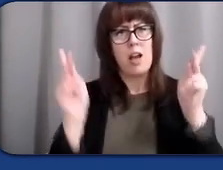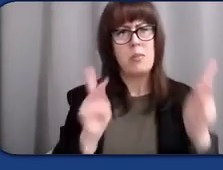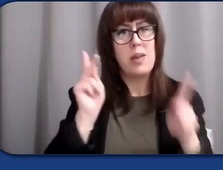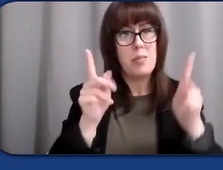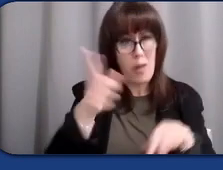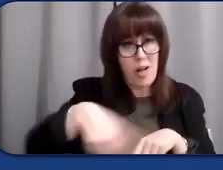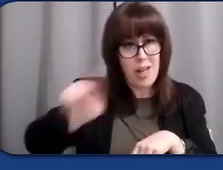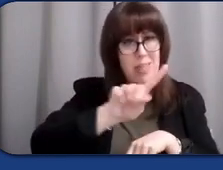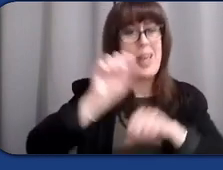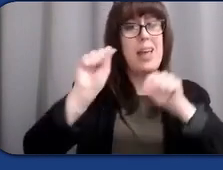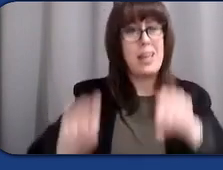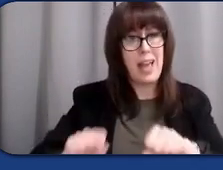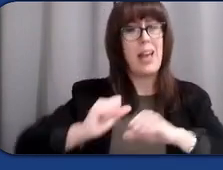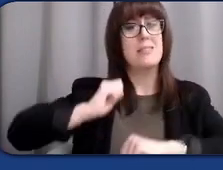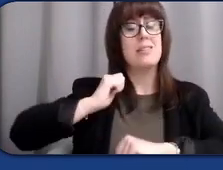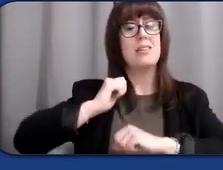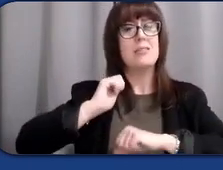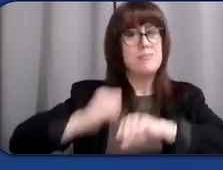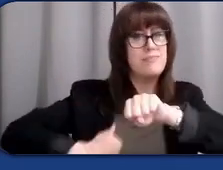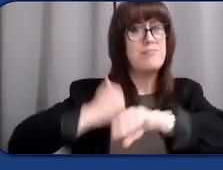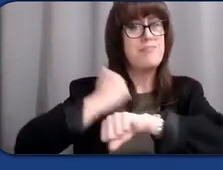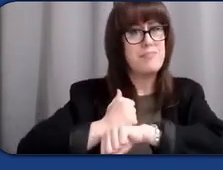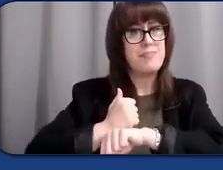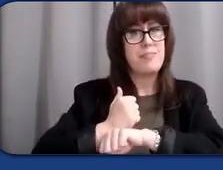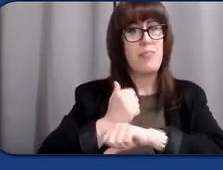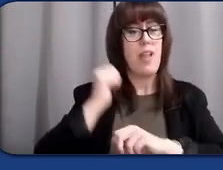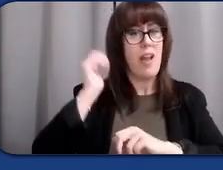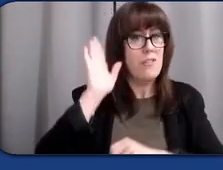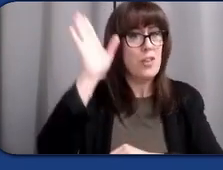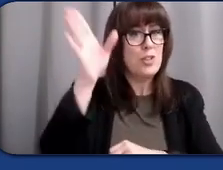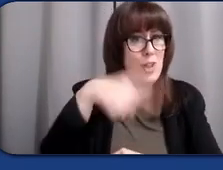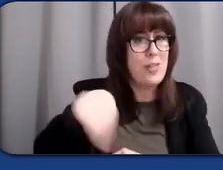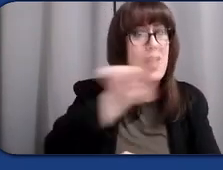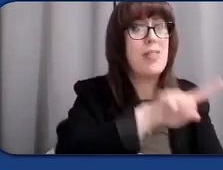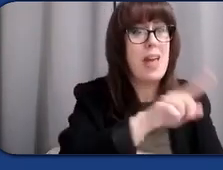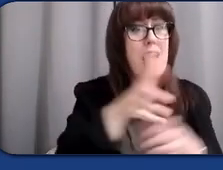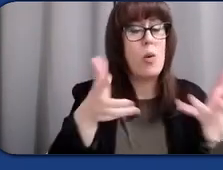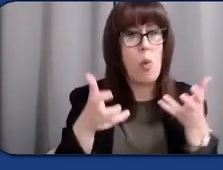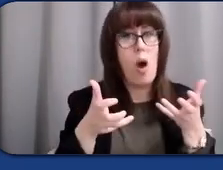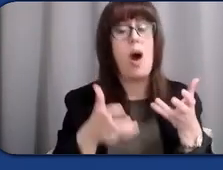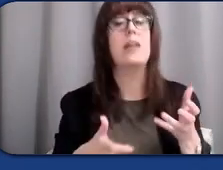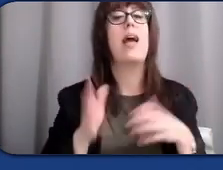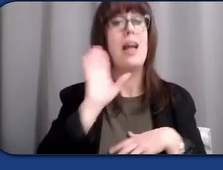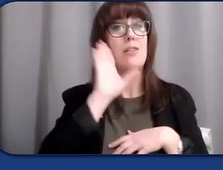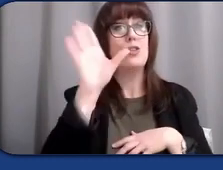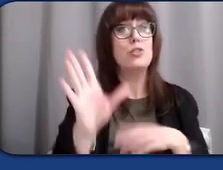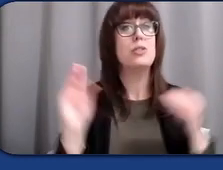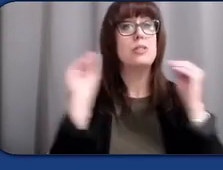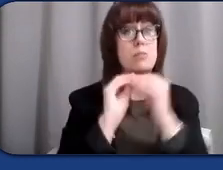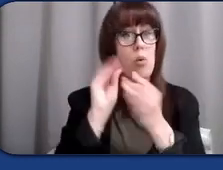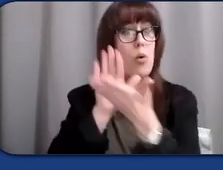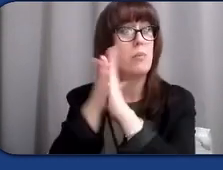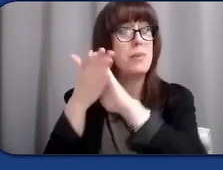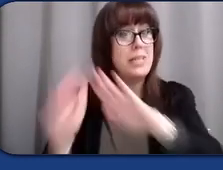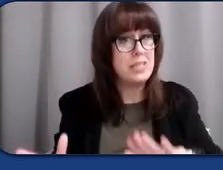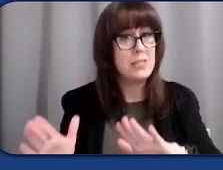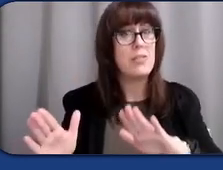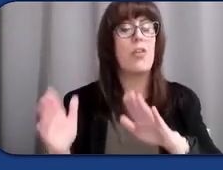who can be able to build the future they want and the future that is more peaceful for the younger generation to